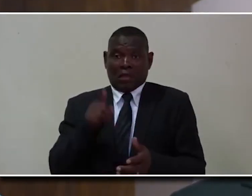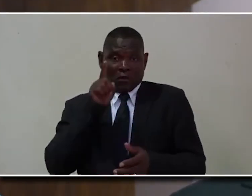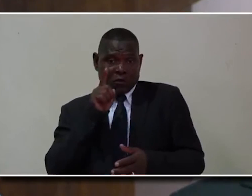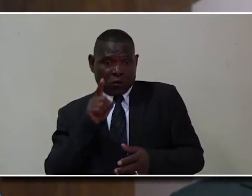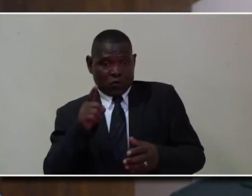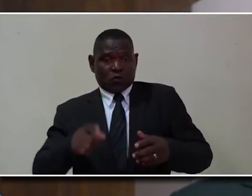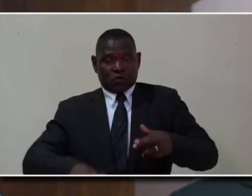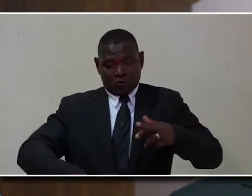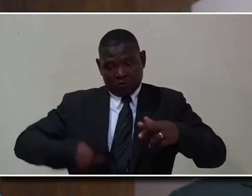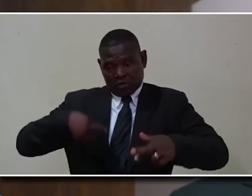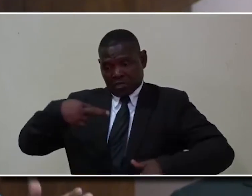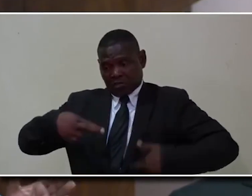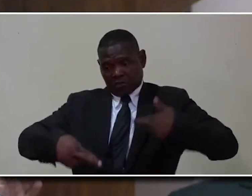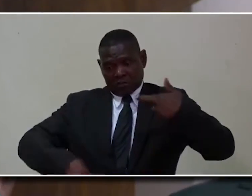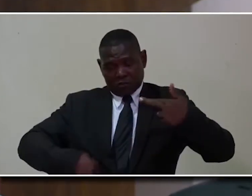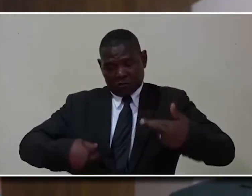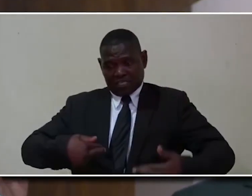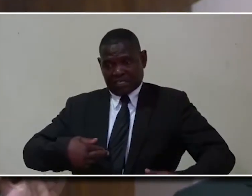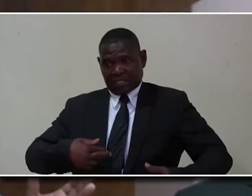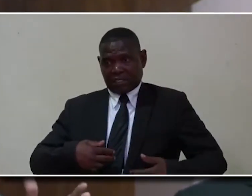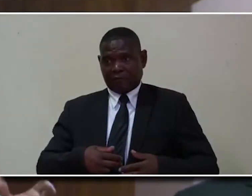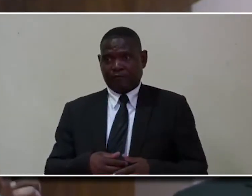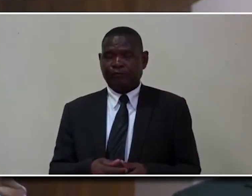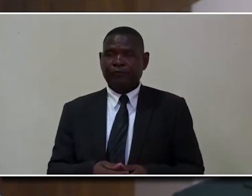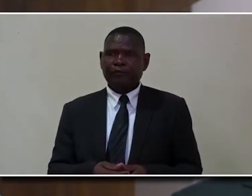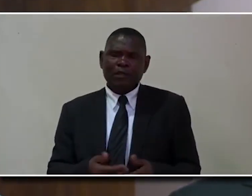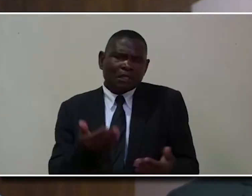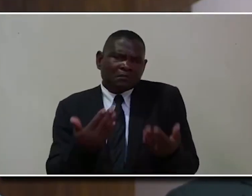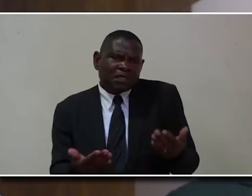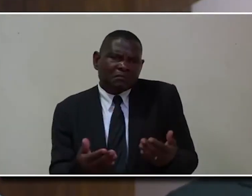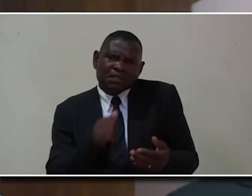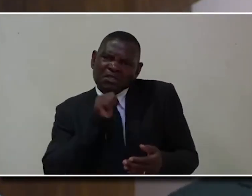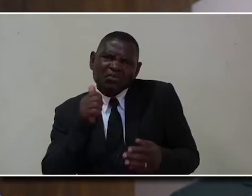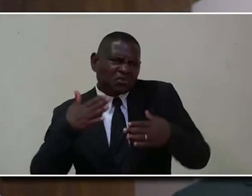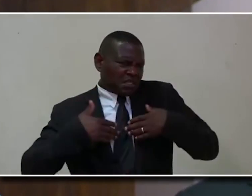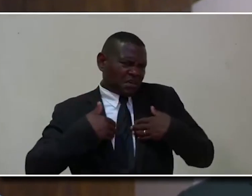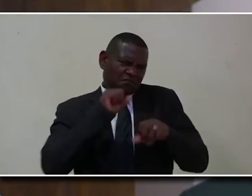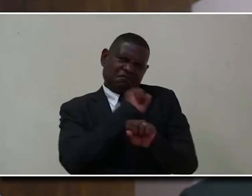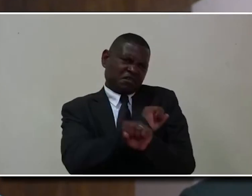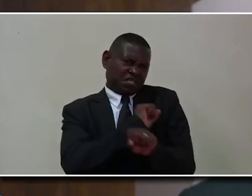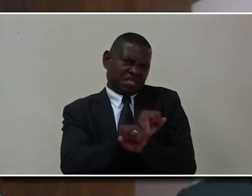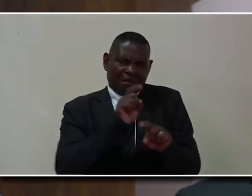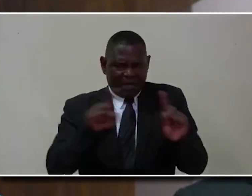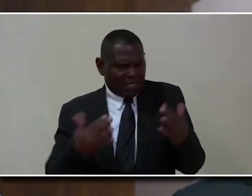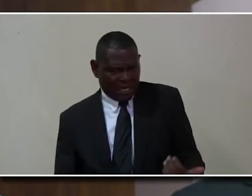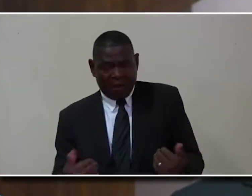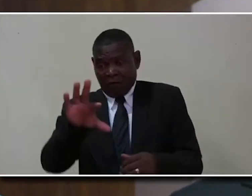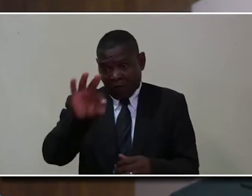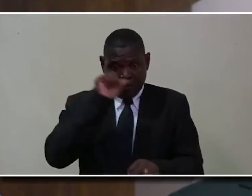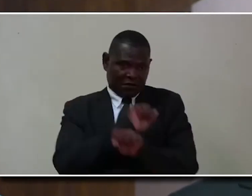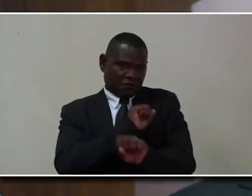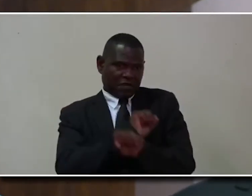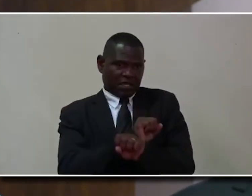rejoice. Ukhala wakusangala, kondwera. Maybe you are not employed, now you are employed. Mwina mwache unalibe nchito, lero lino wapeza nchito.